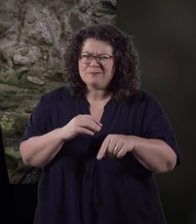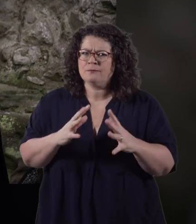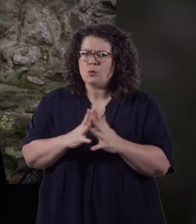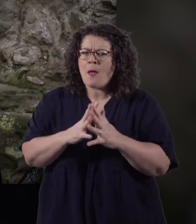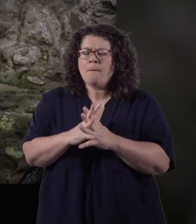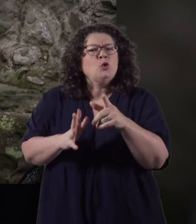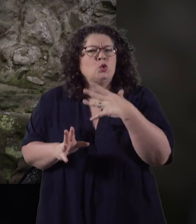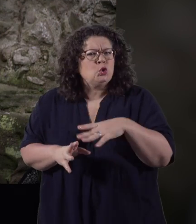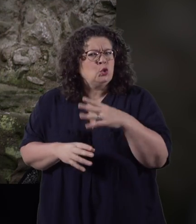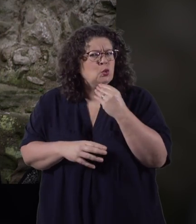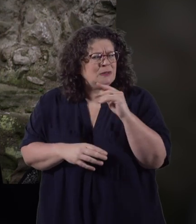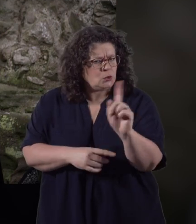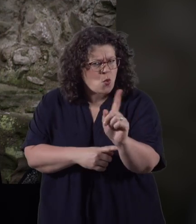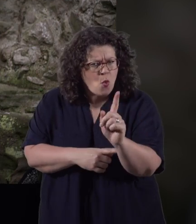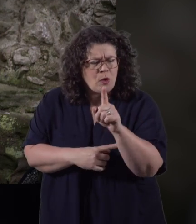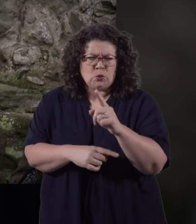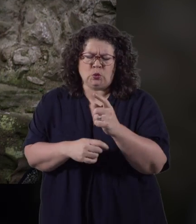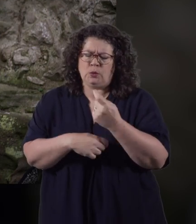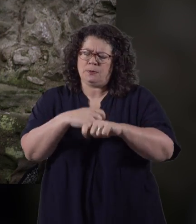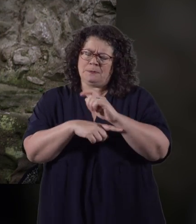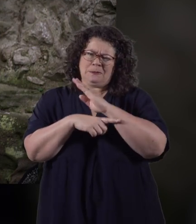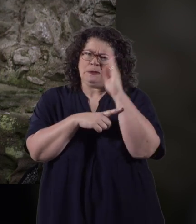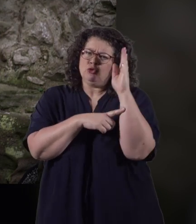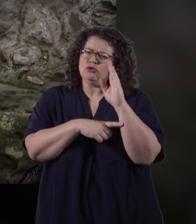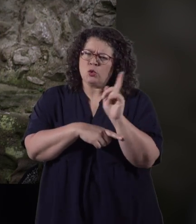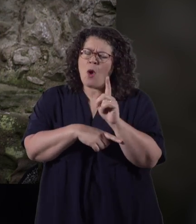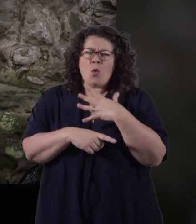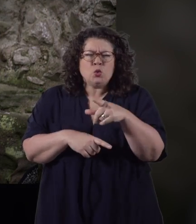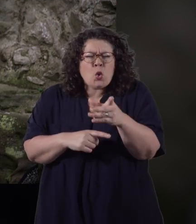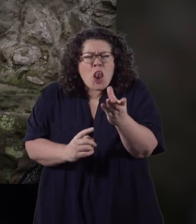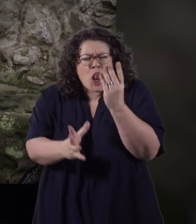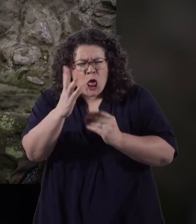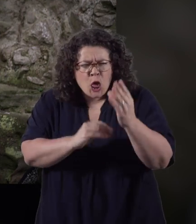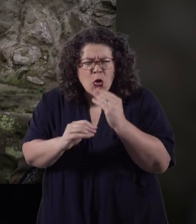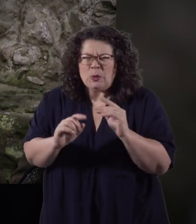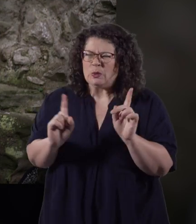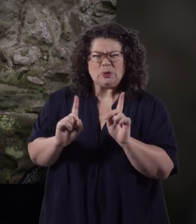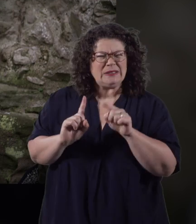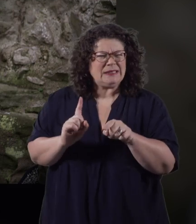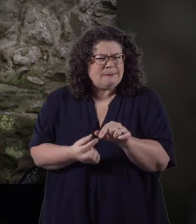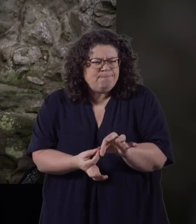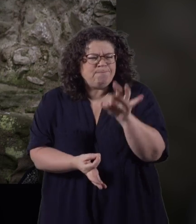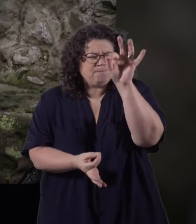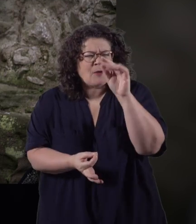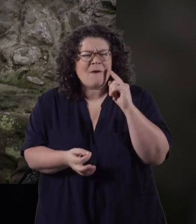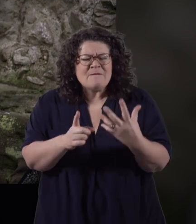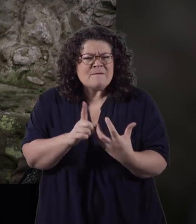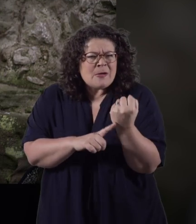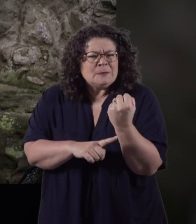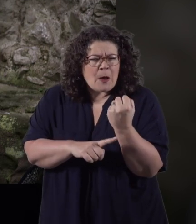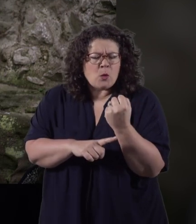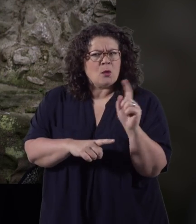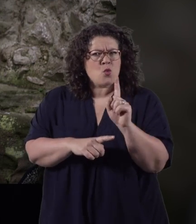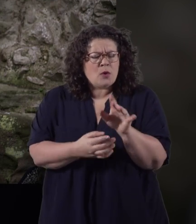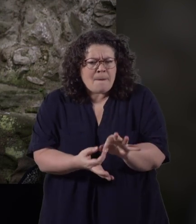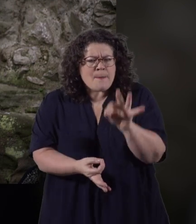weapon. I do not want you to be shooting it, for that would be far too dangerous. But I want you to learn all about it. Try to find